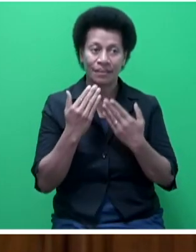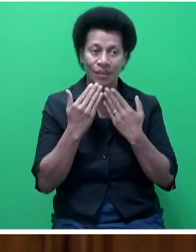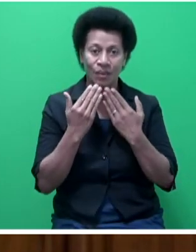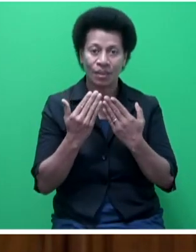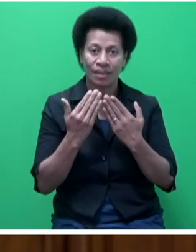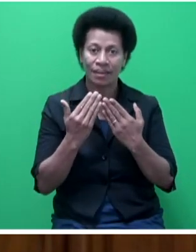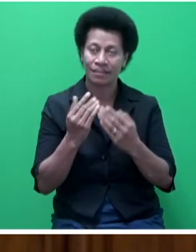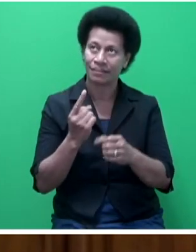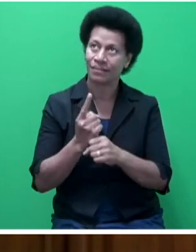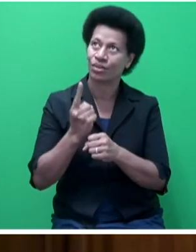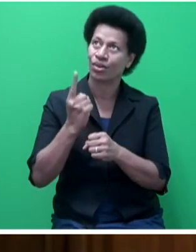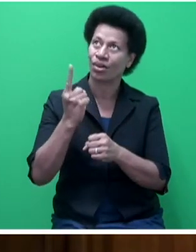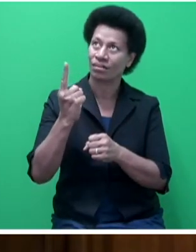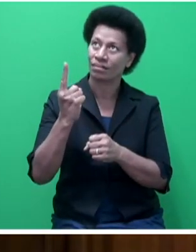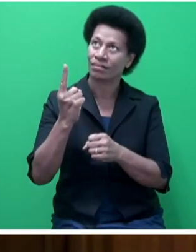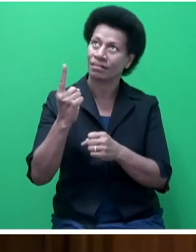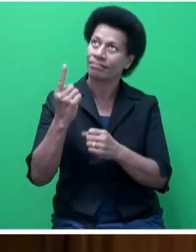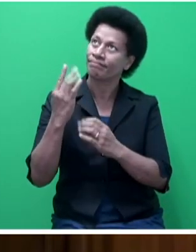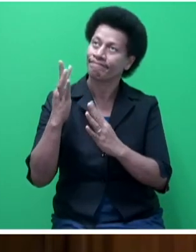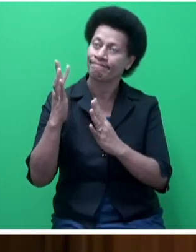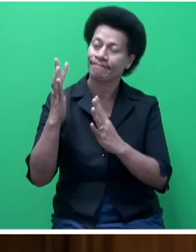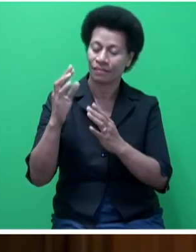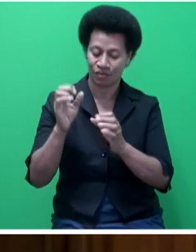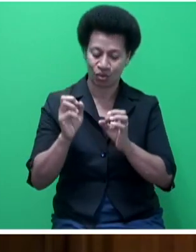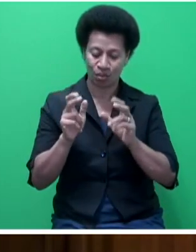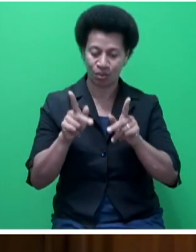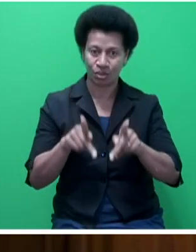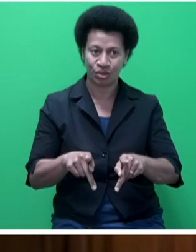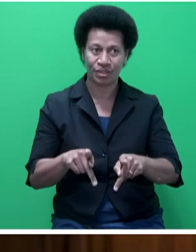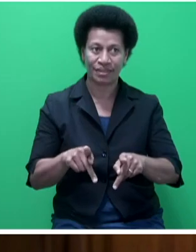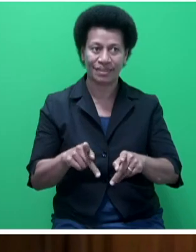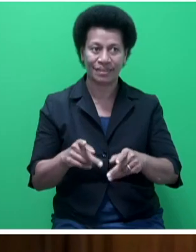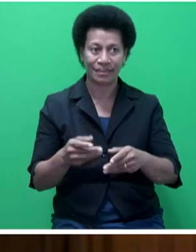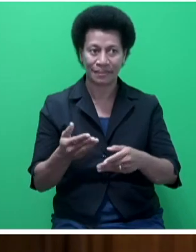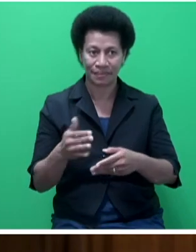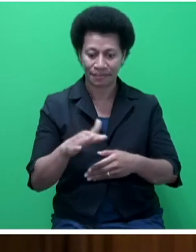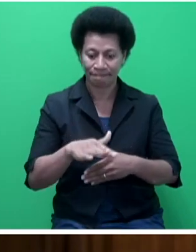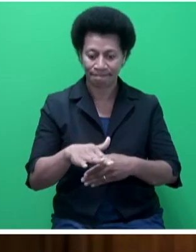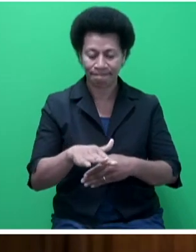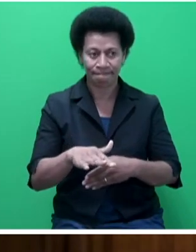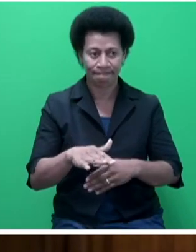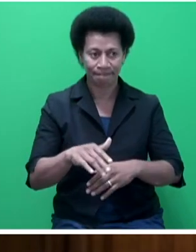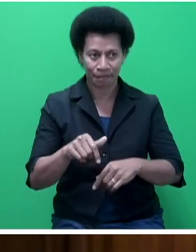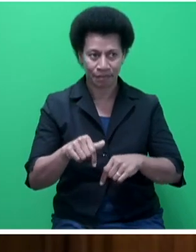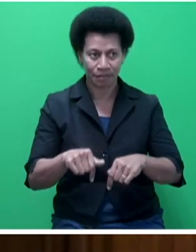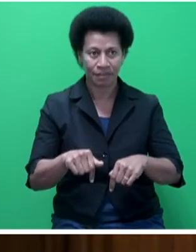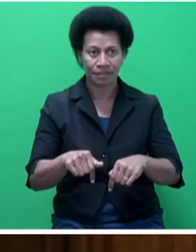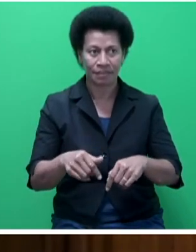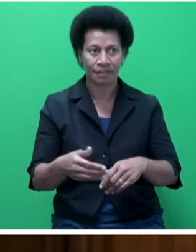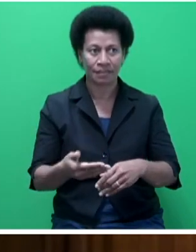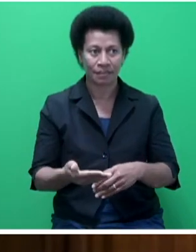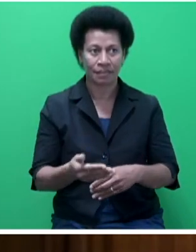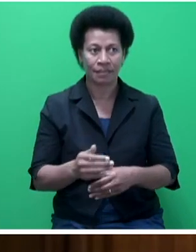Almighty for giving me this opportunity to serve all Fijians. This would